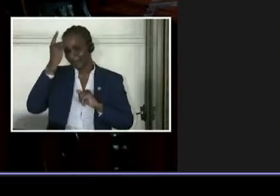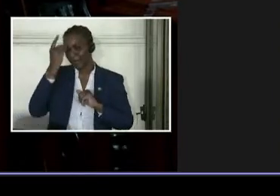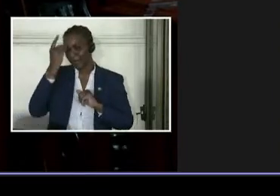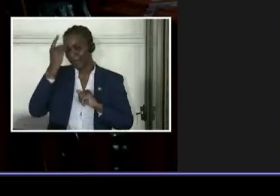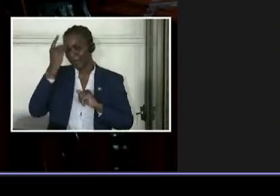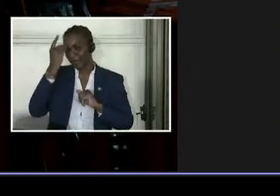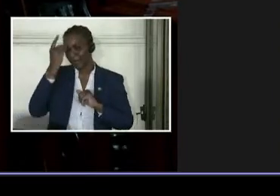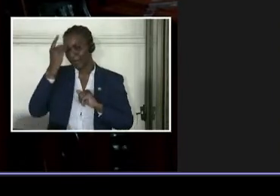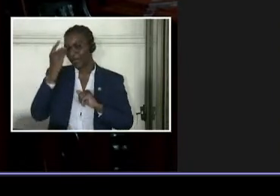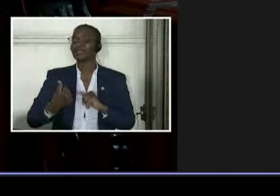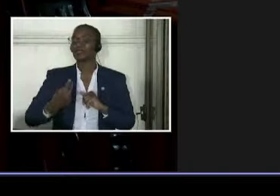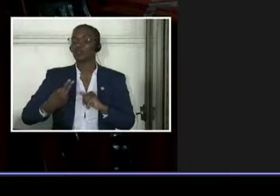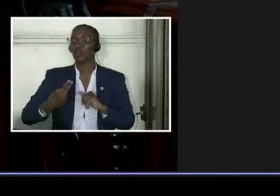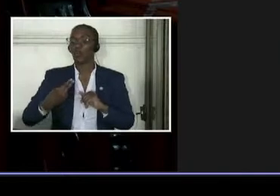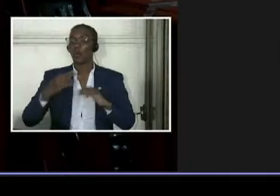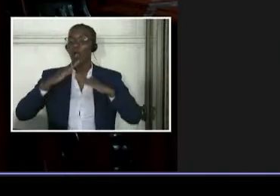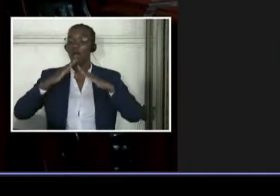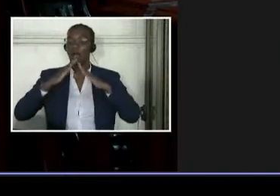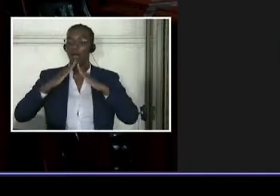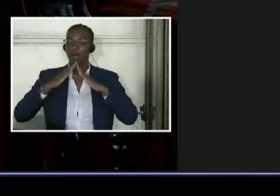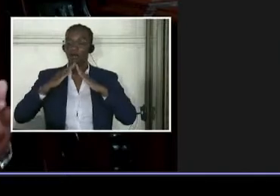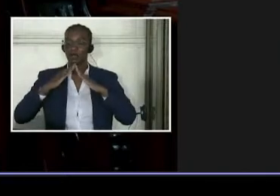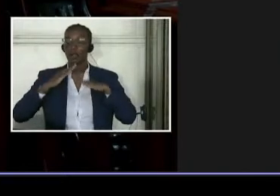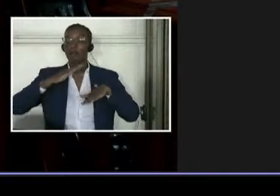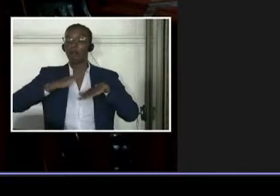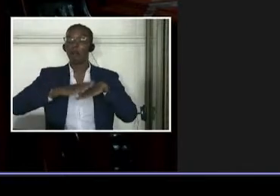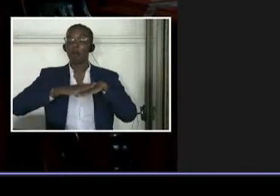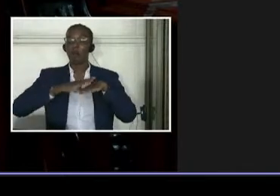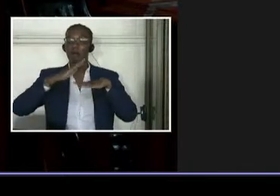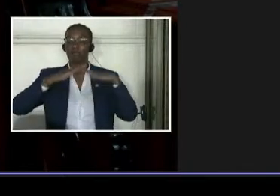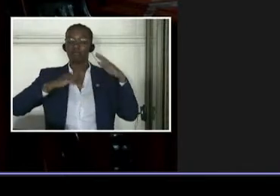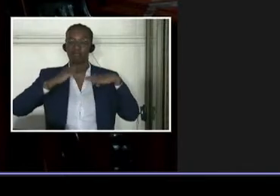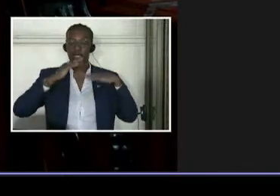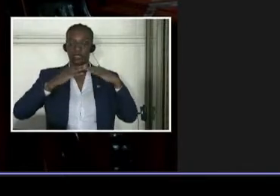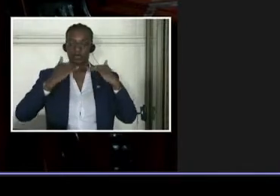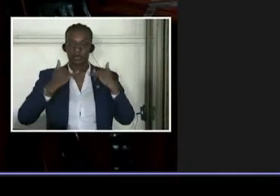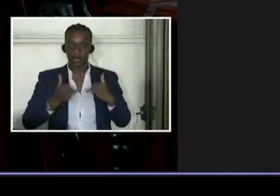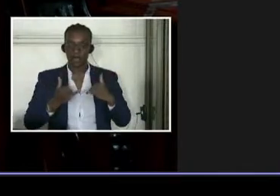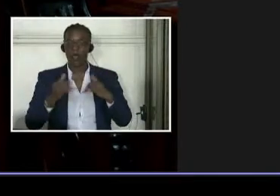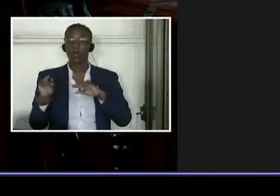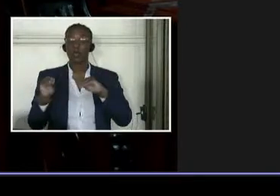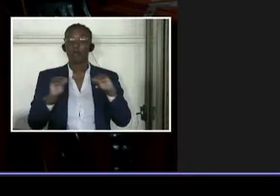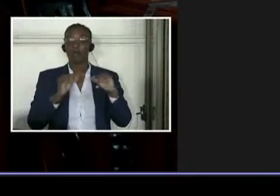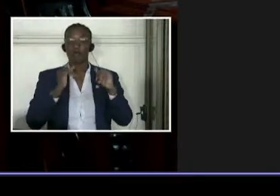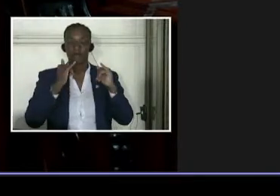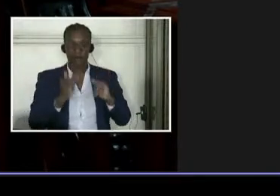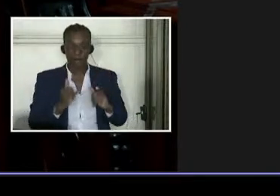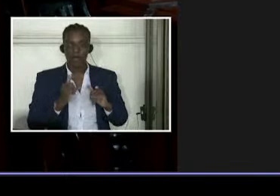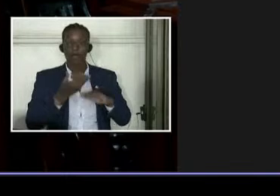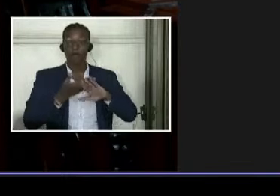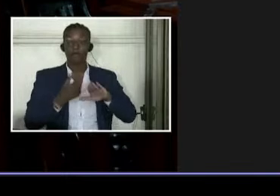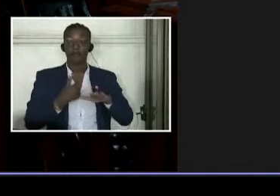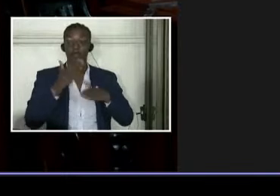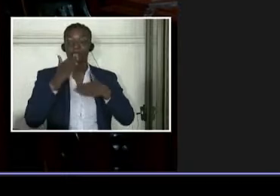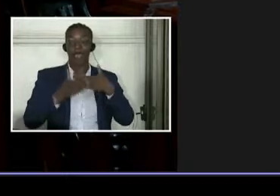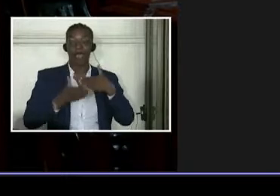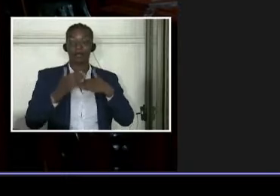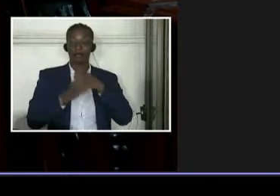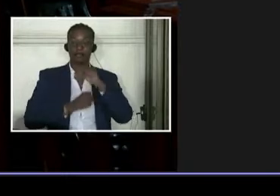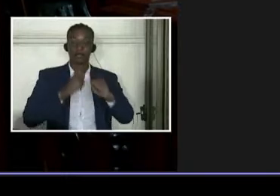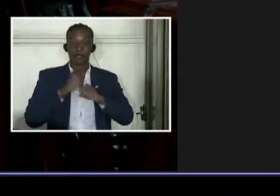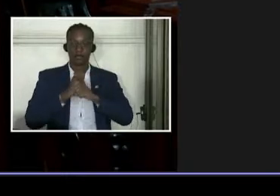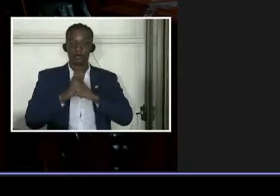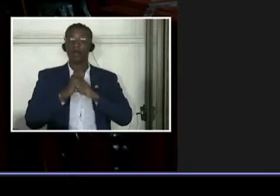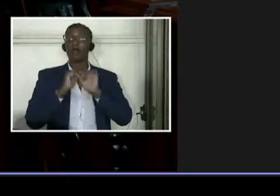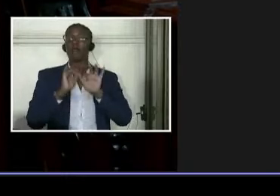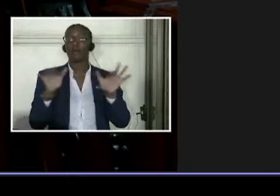62 houses have been and more have been built. We are moving towards making sure that before the end of this year, people should have